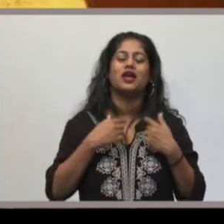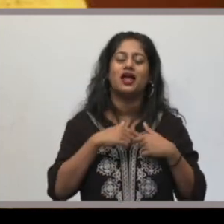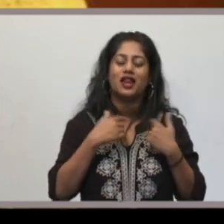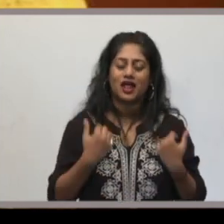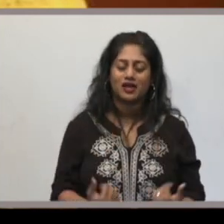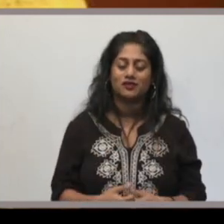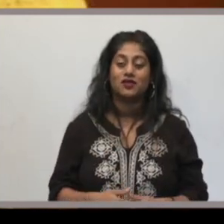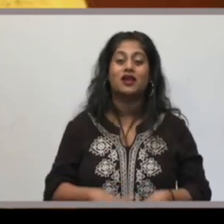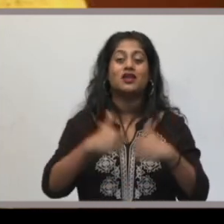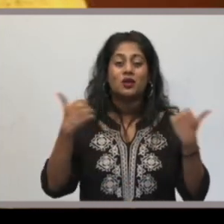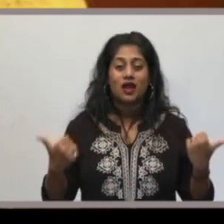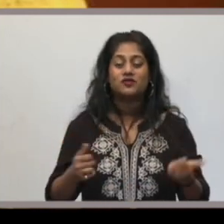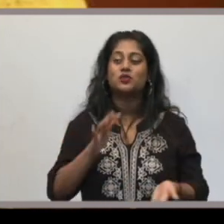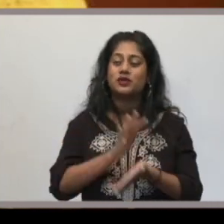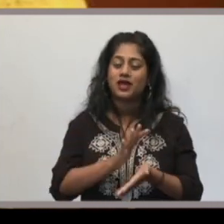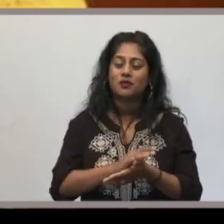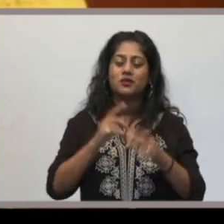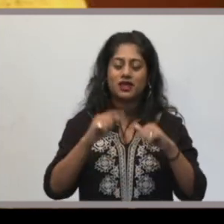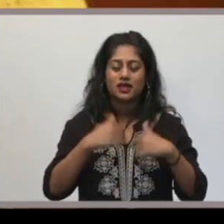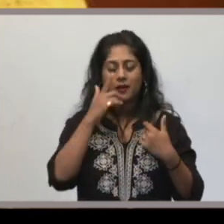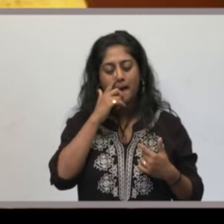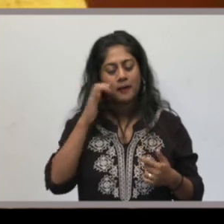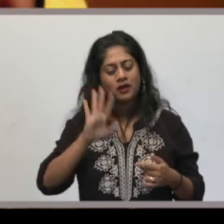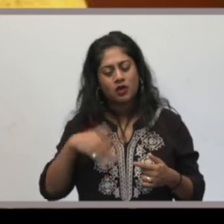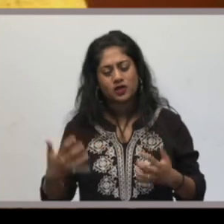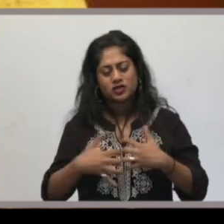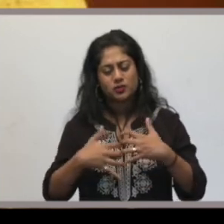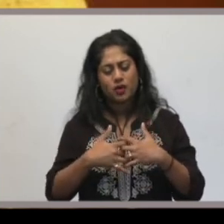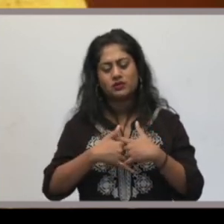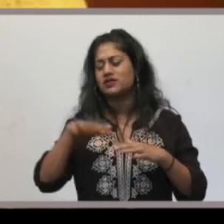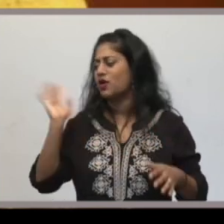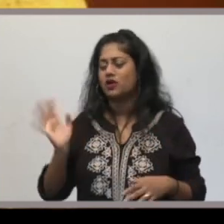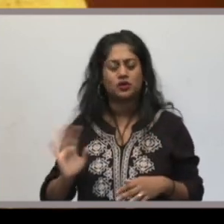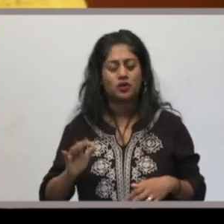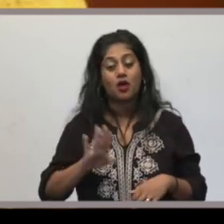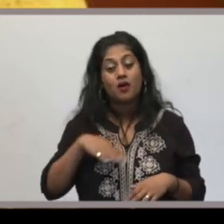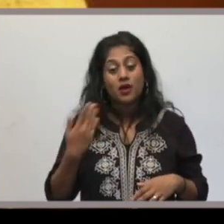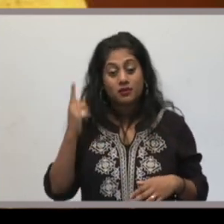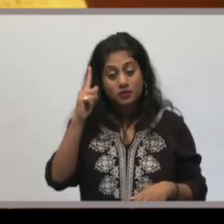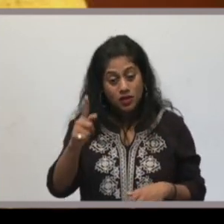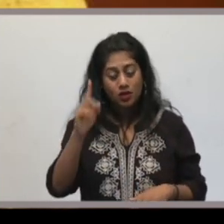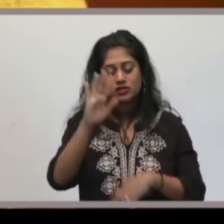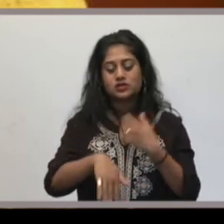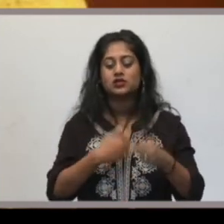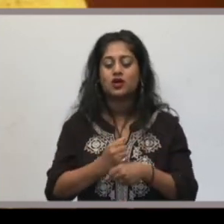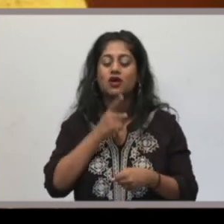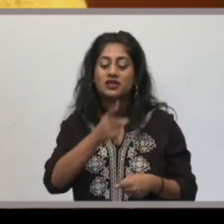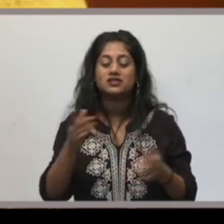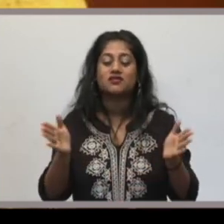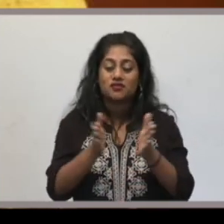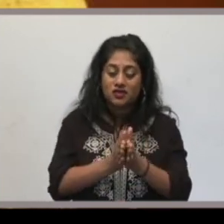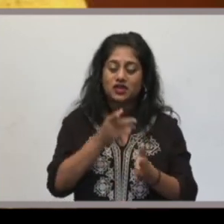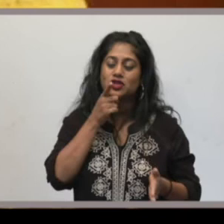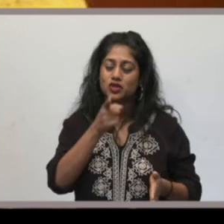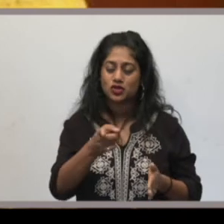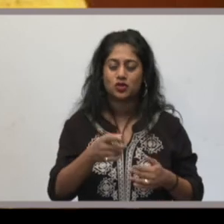portion. And you will lift them up, Lord, because you are the God who cares about those who hurt,